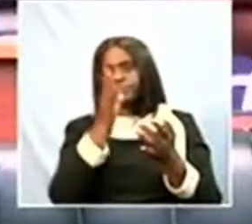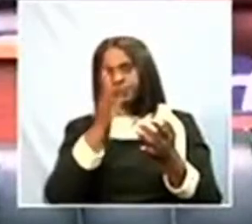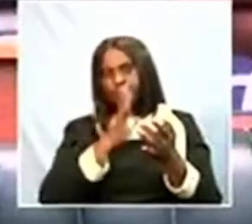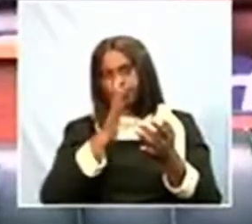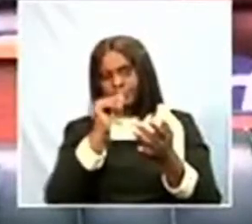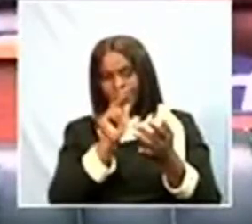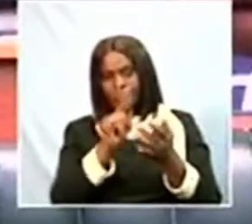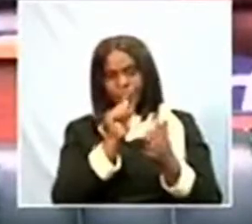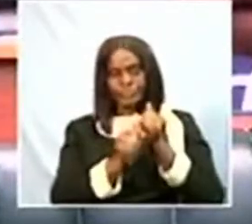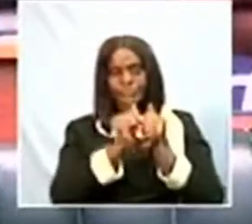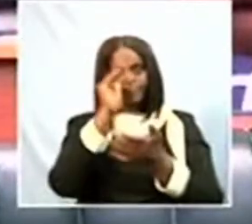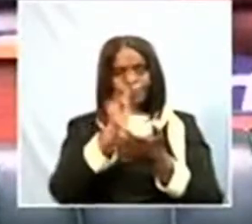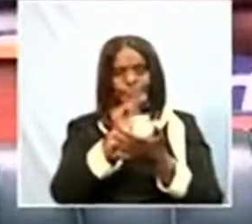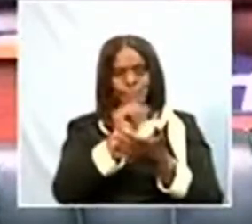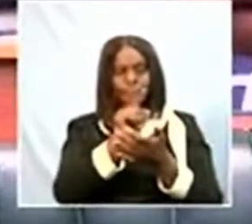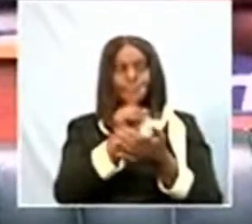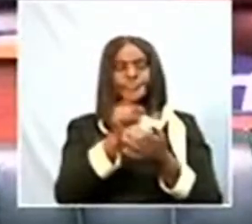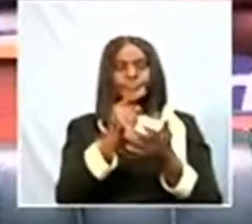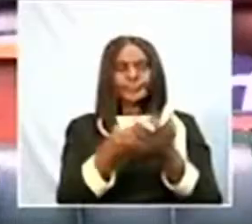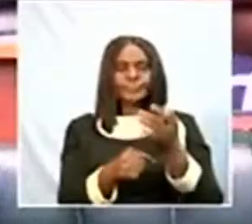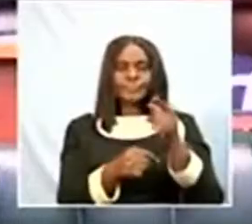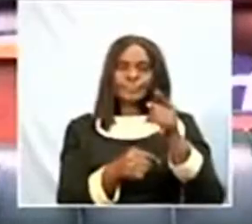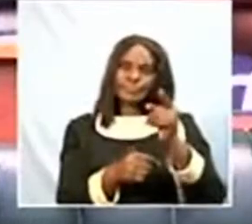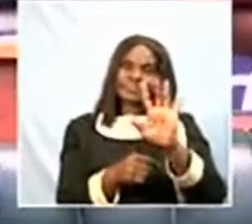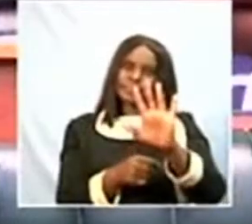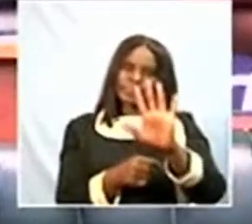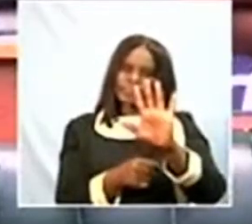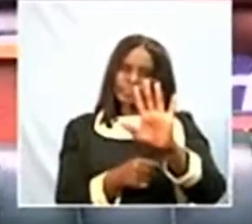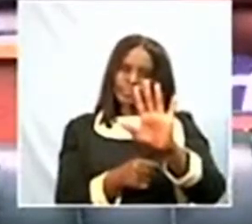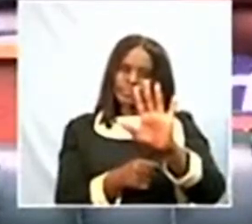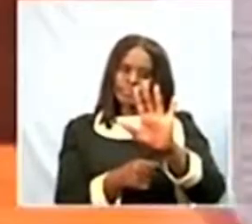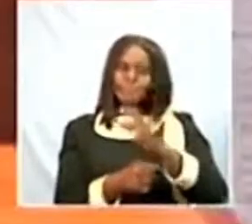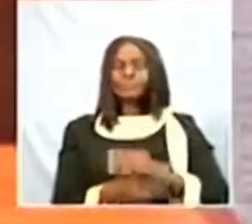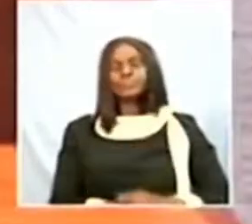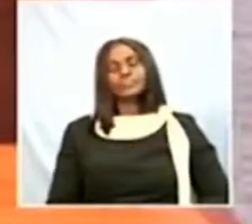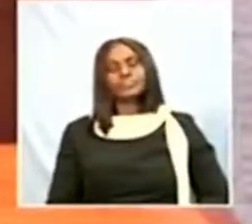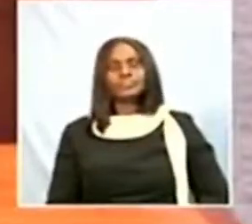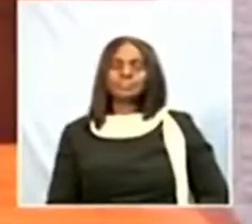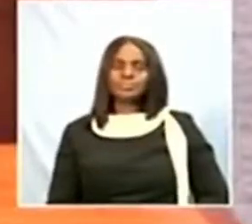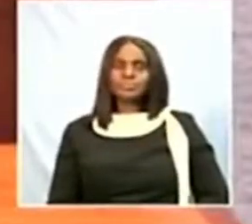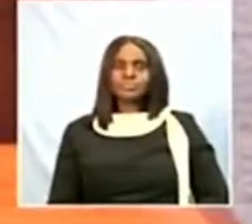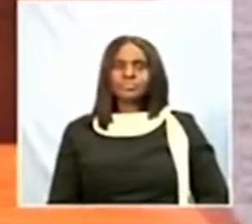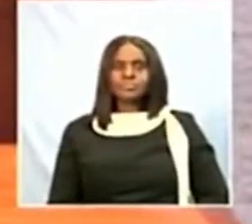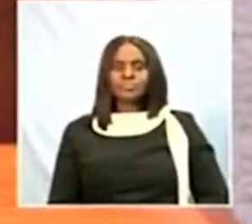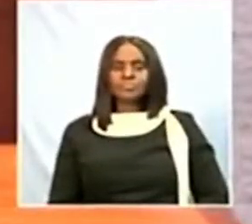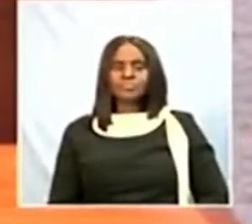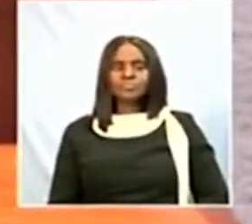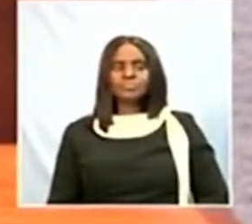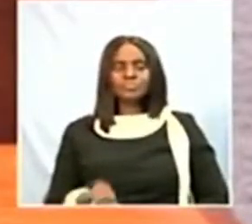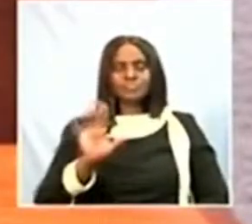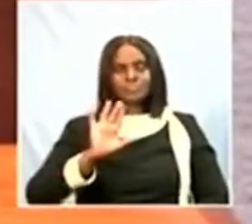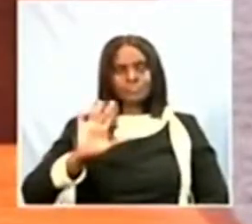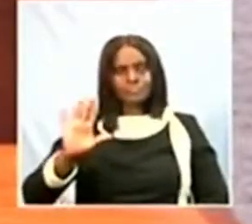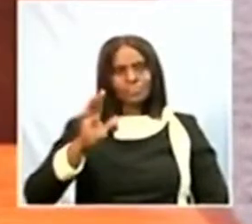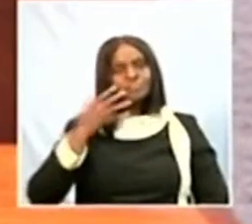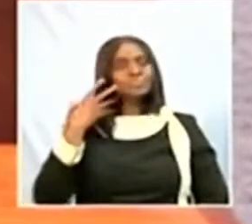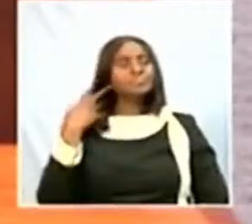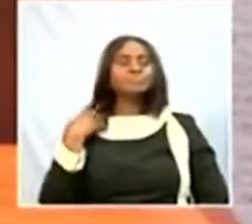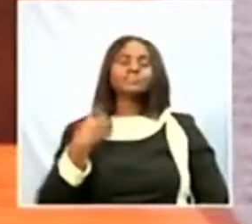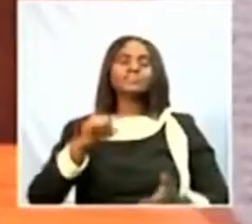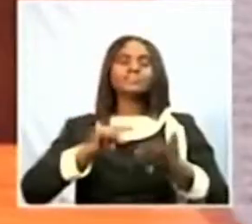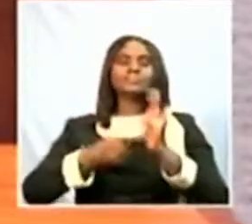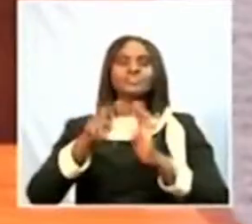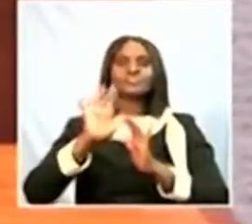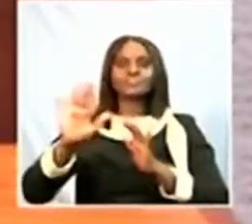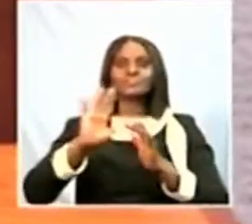by reducing the emission of uranium and use of batteries. Honorable Member, point of order is raised.